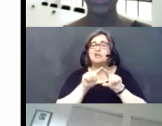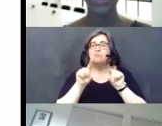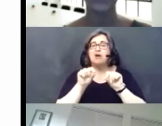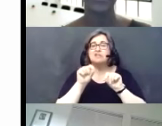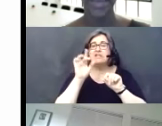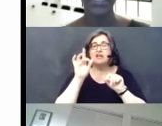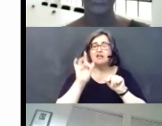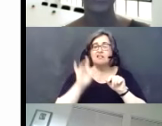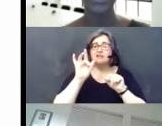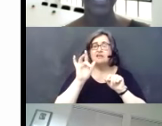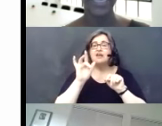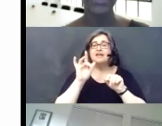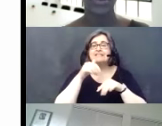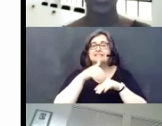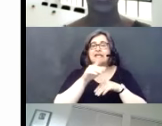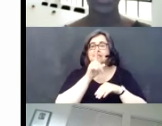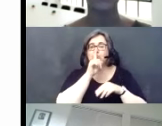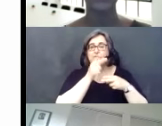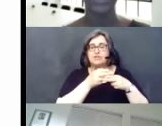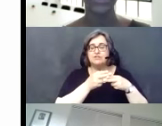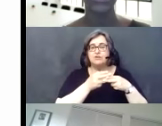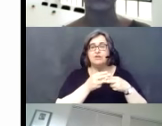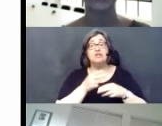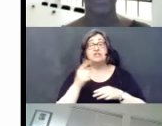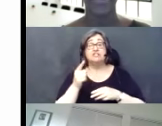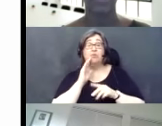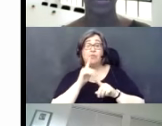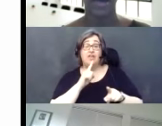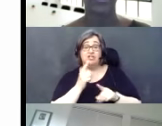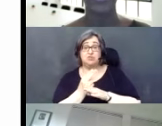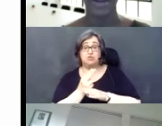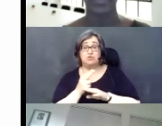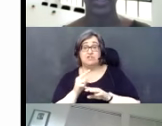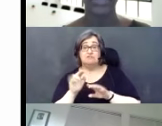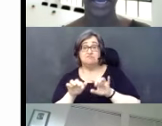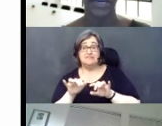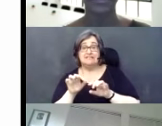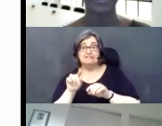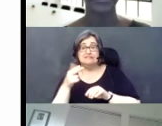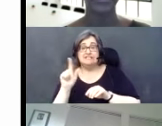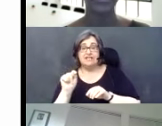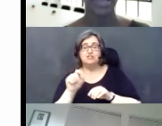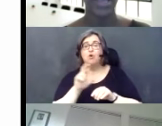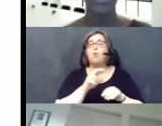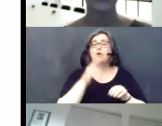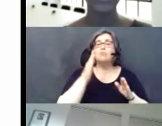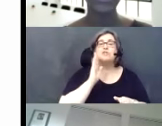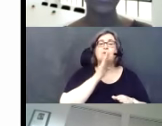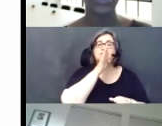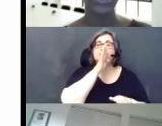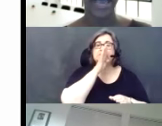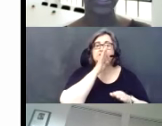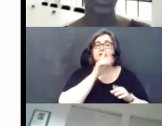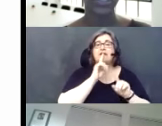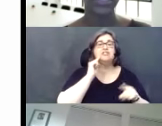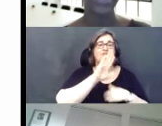Your questions will be answered via text, or one of the presenters will respond out loud for everyone to hear. Using this